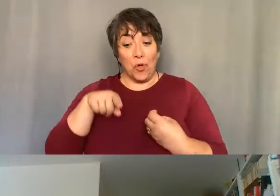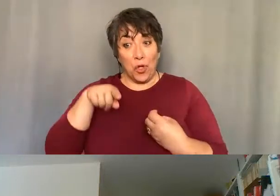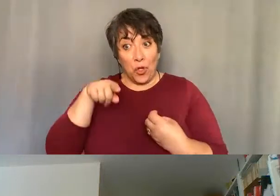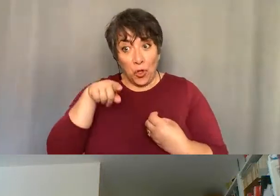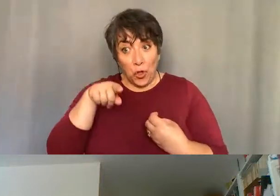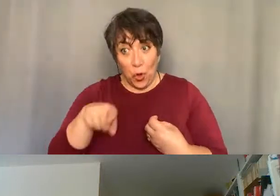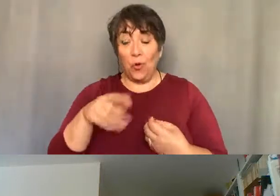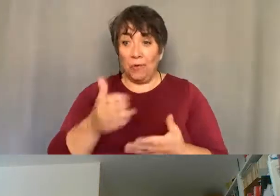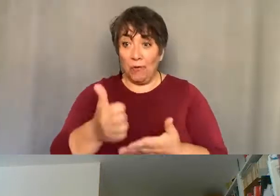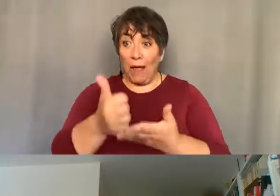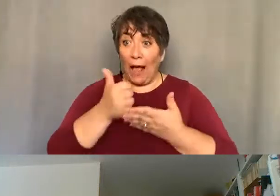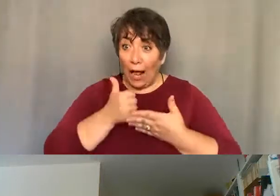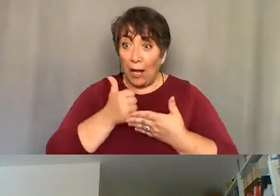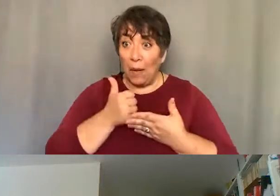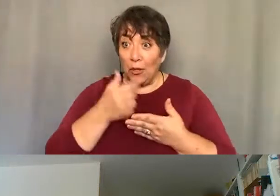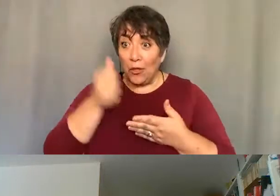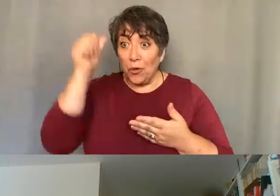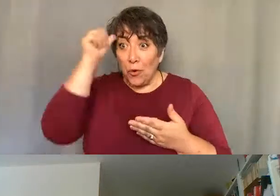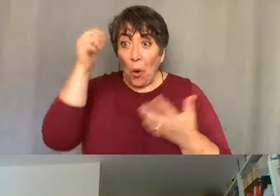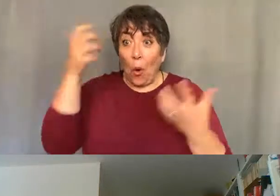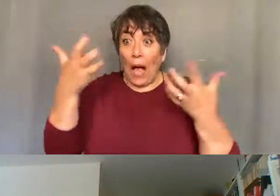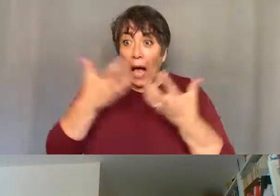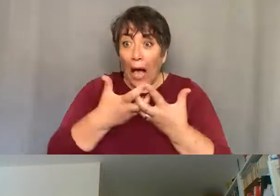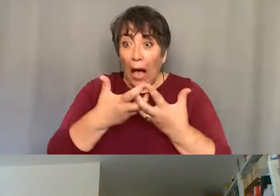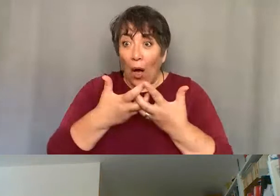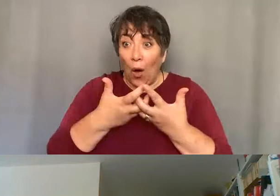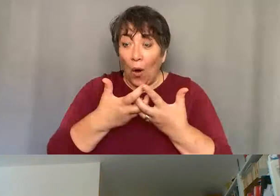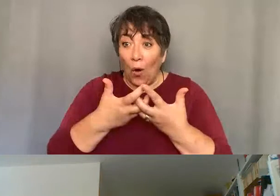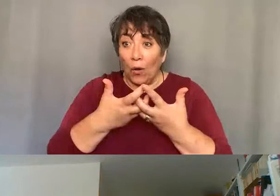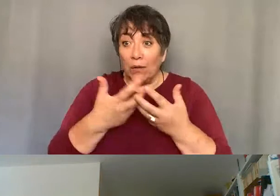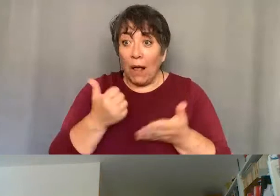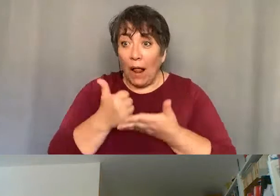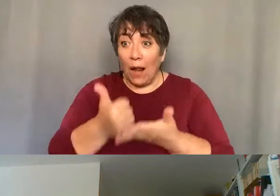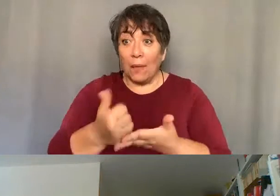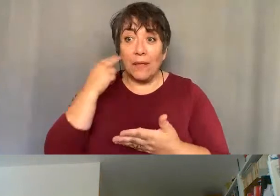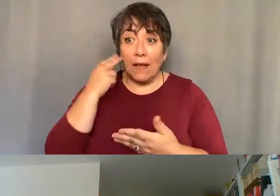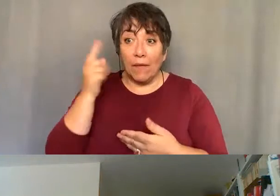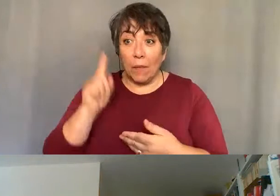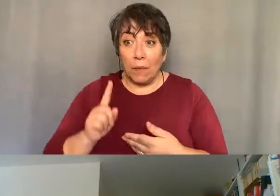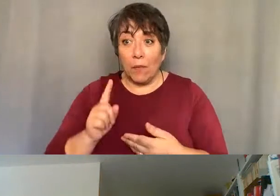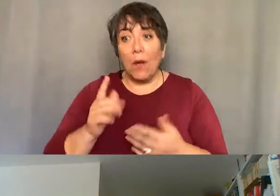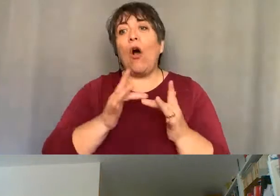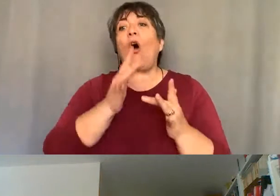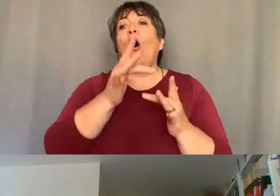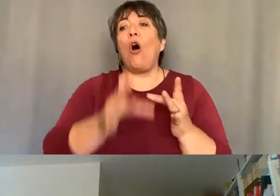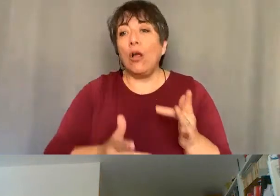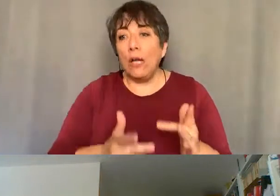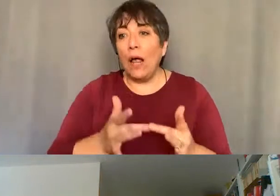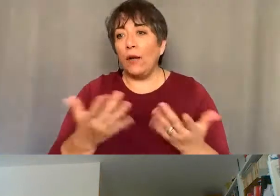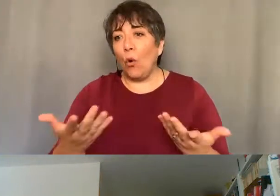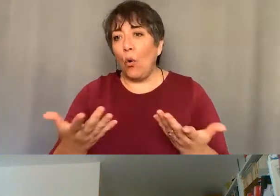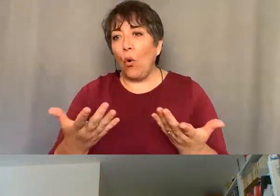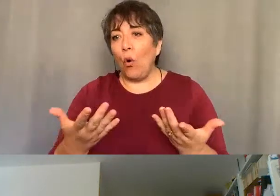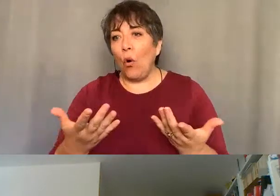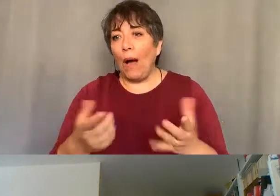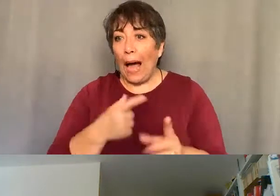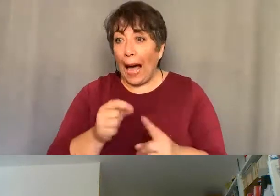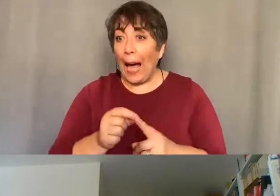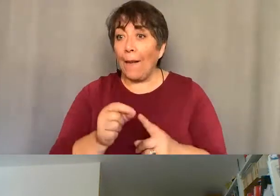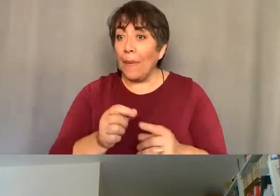and look at how we can support this moving forward. I mean, obviously there are the other routes if someone can order online and use the NHS app, but that might not be suitable. And